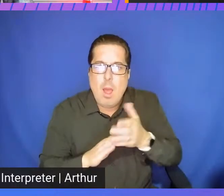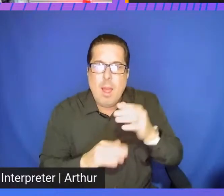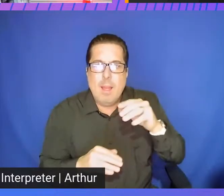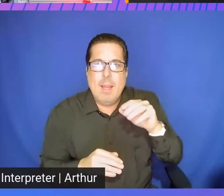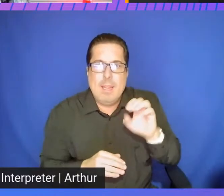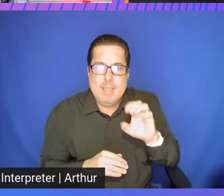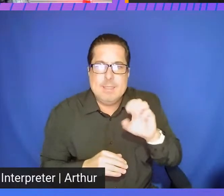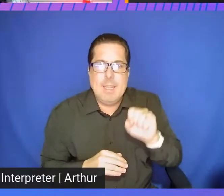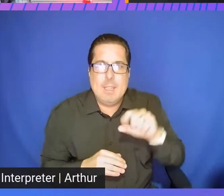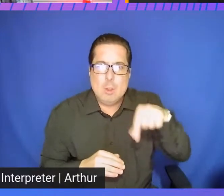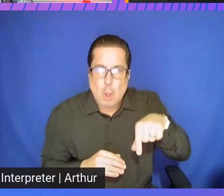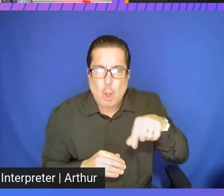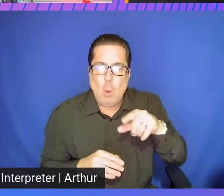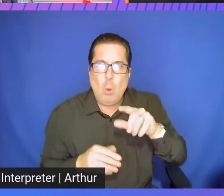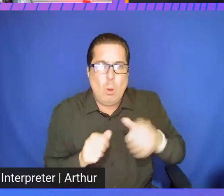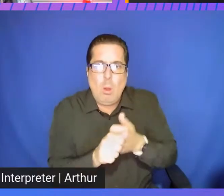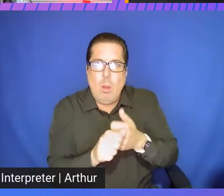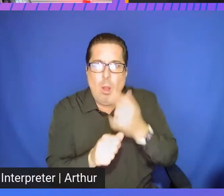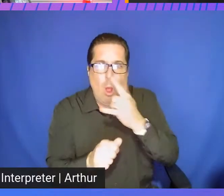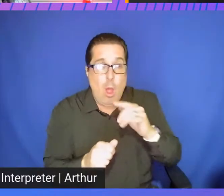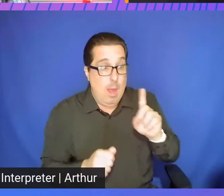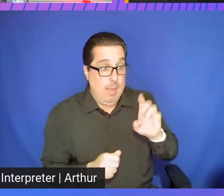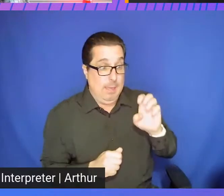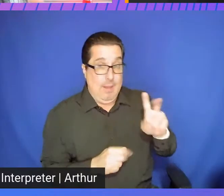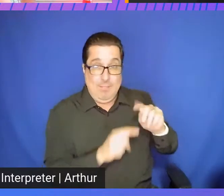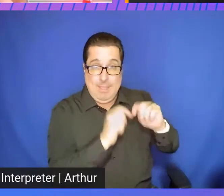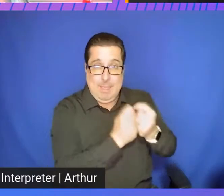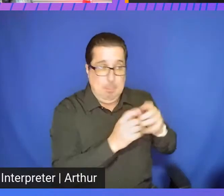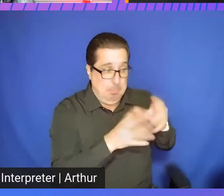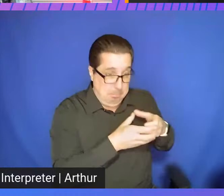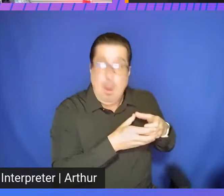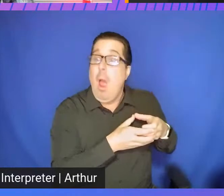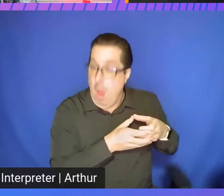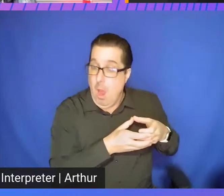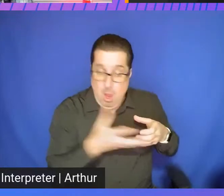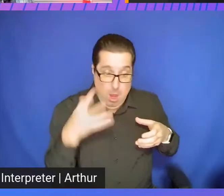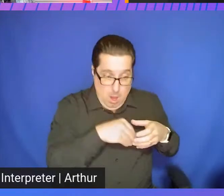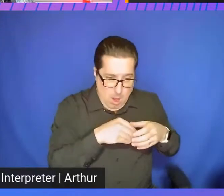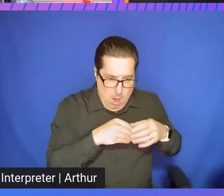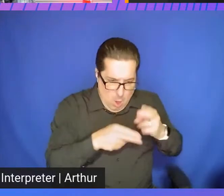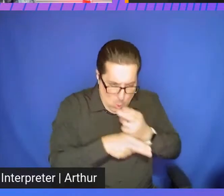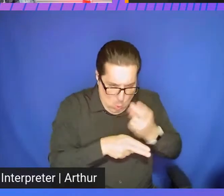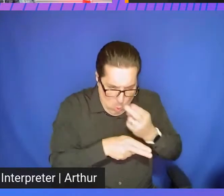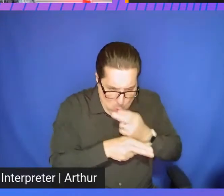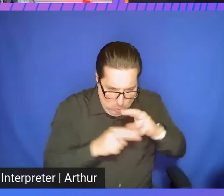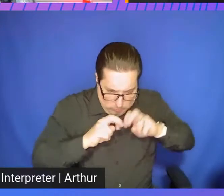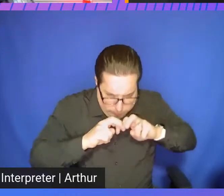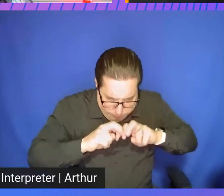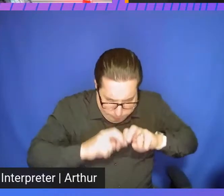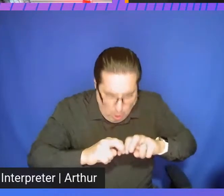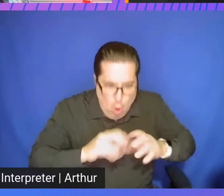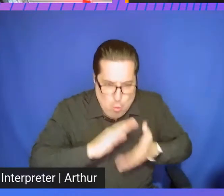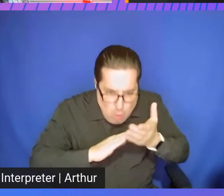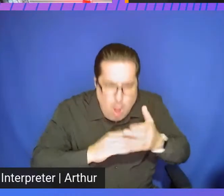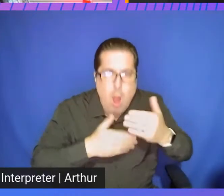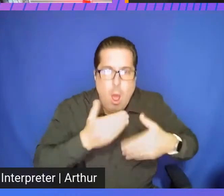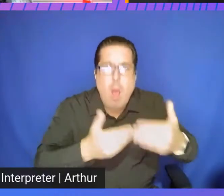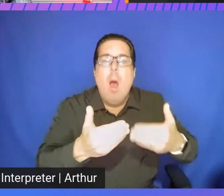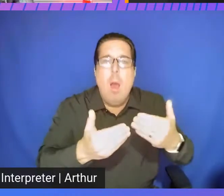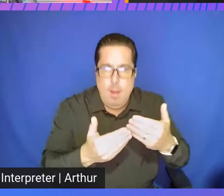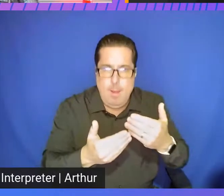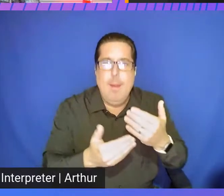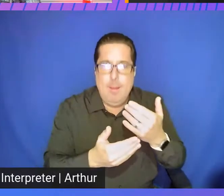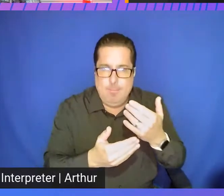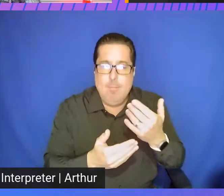are then made available to the dev teams, and then the dev teams consume them, use them, and run them. So developers can